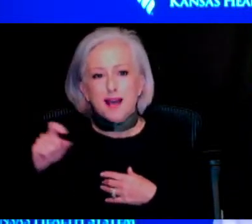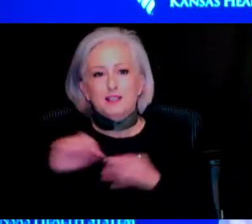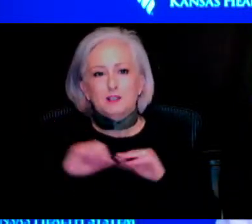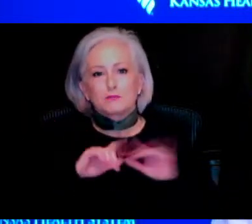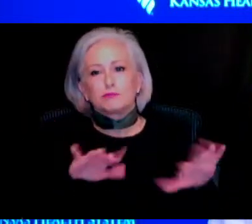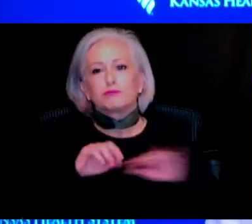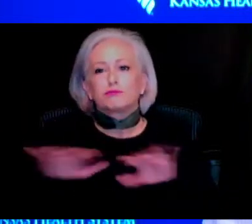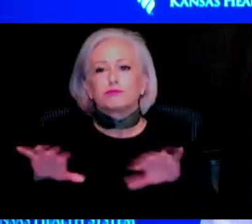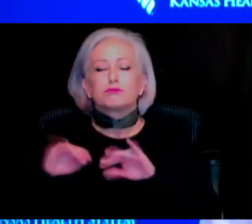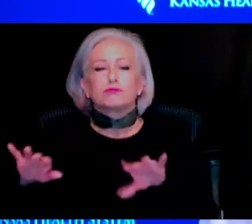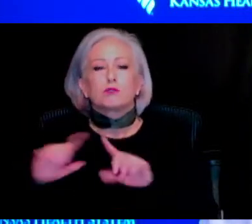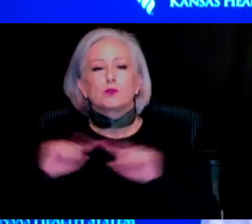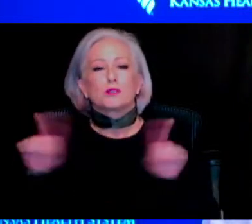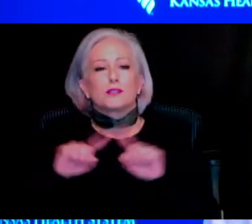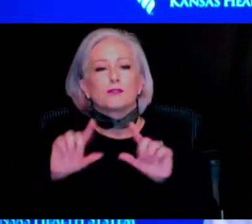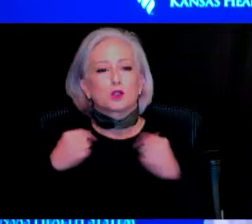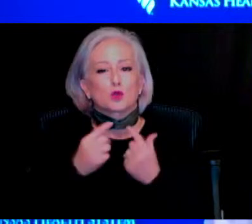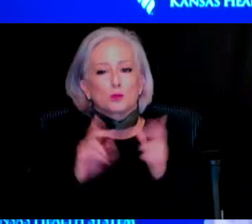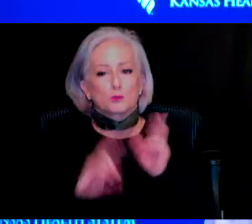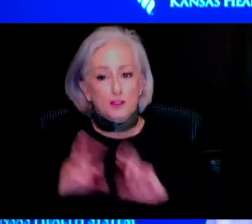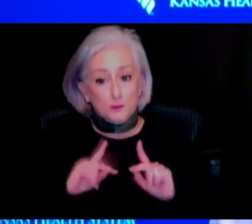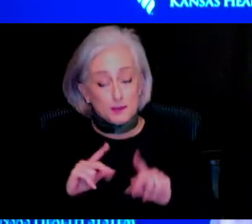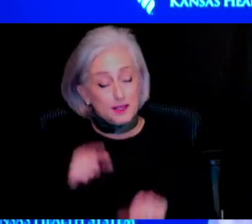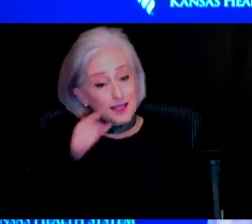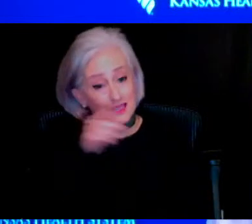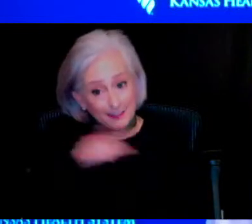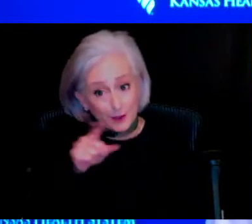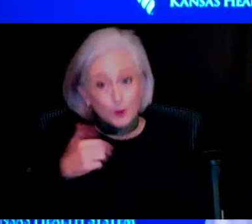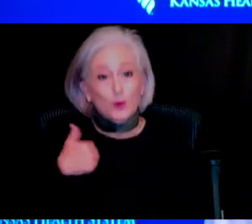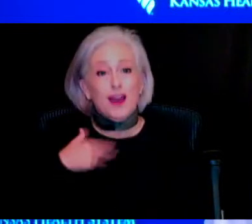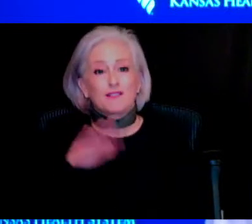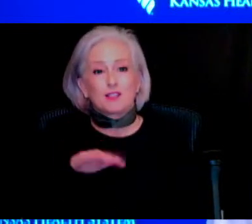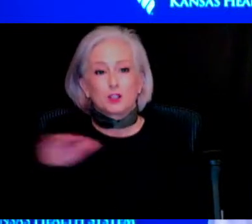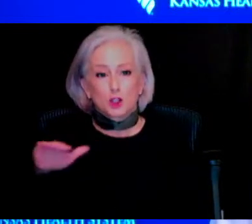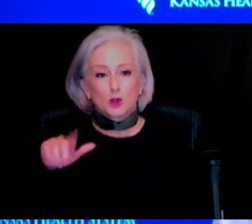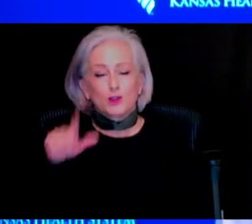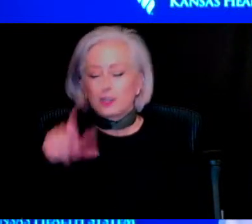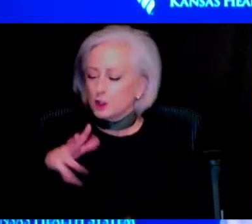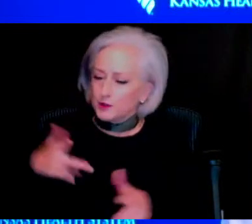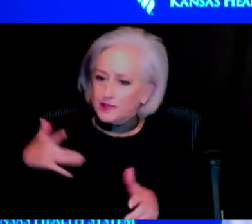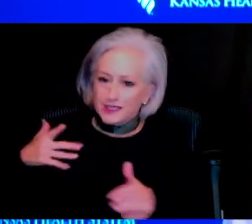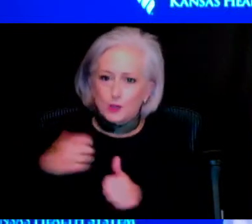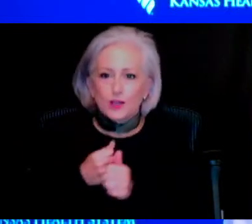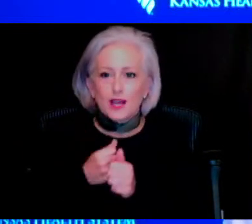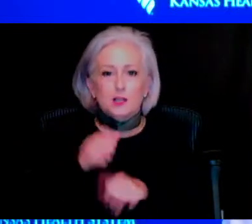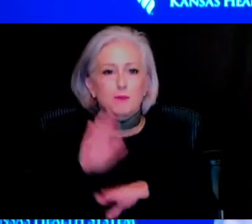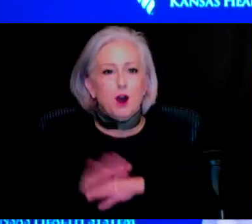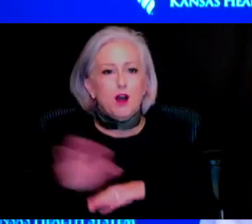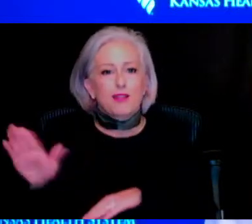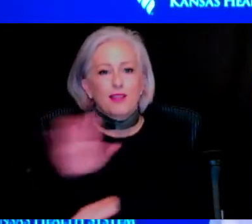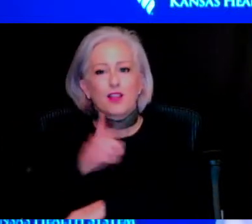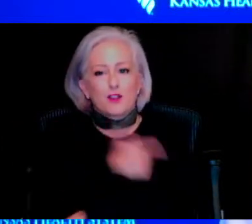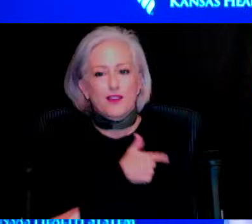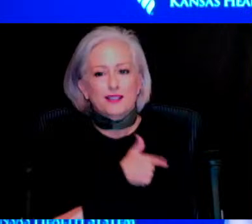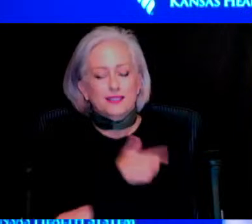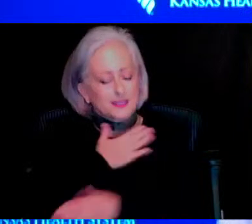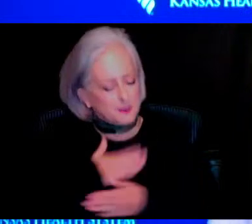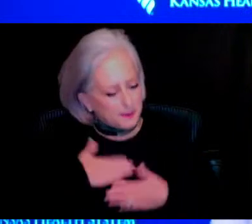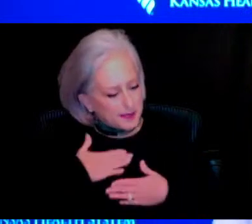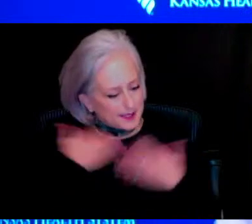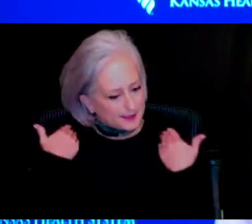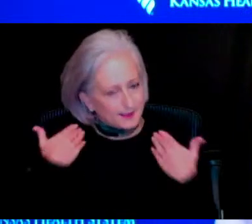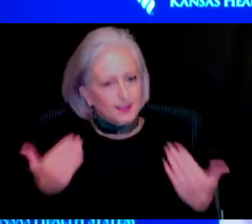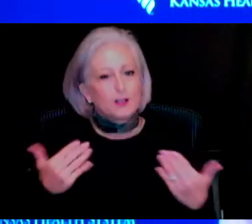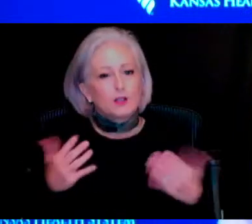populations. So it's very important. If you have children, if you need to get caught up on your vaccines, please go get your vaccines, especially